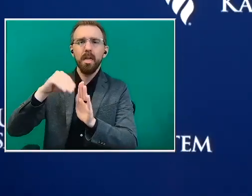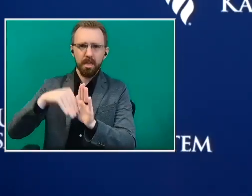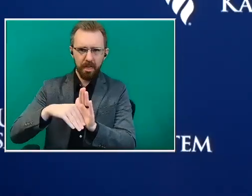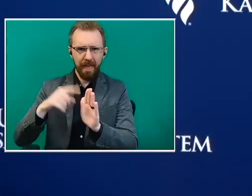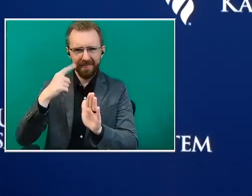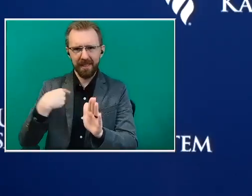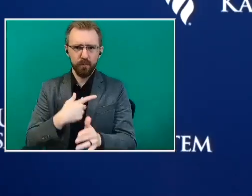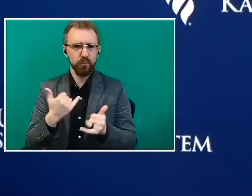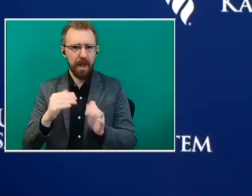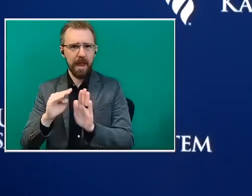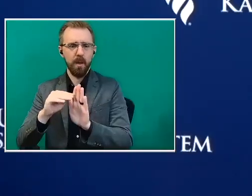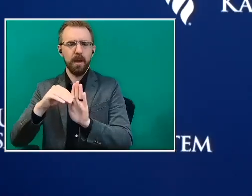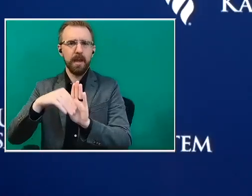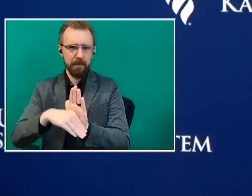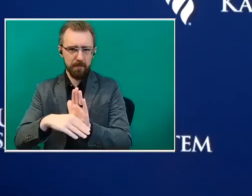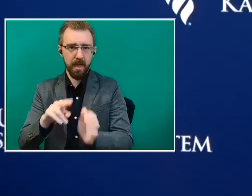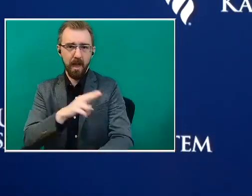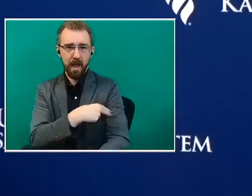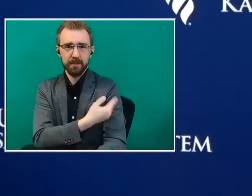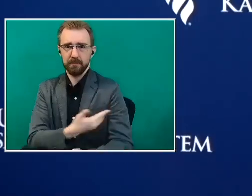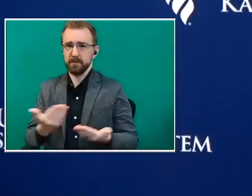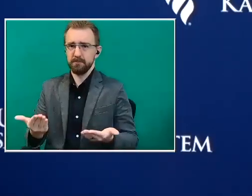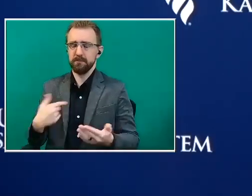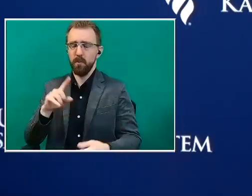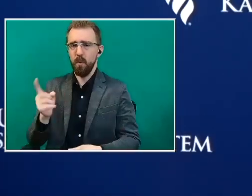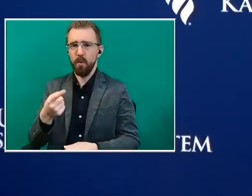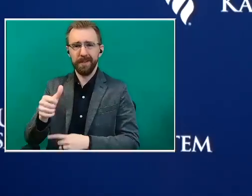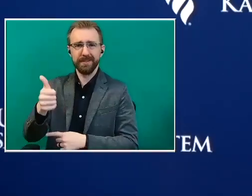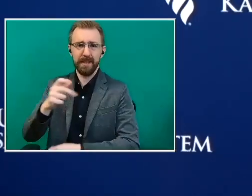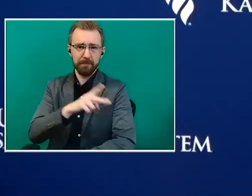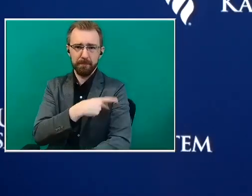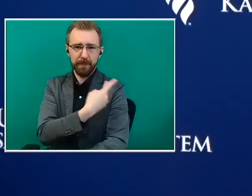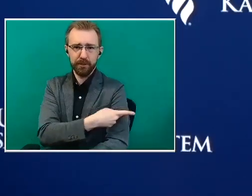fact, in the hospital we have only 10 patients compared to